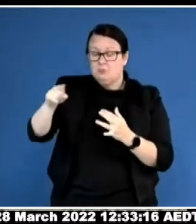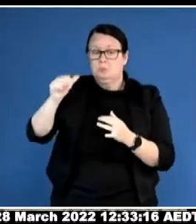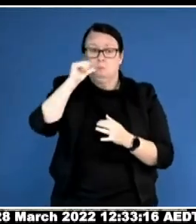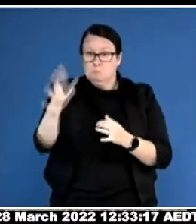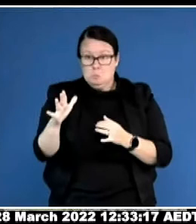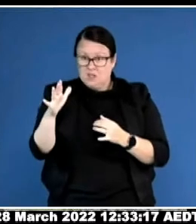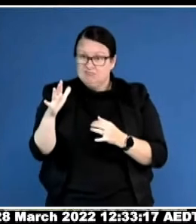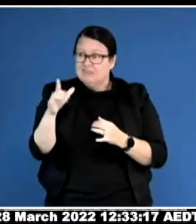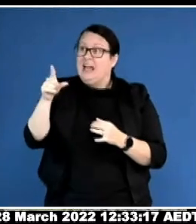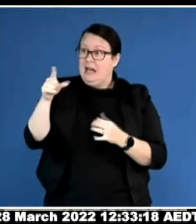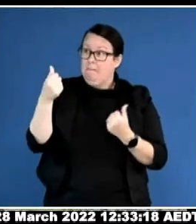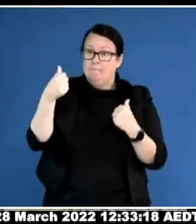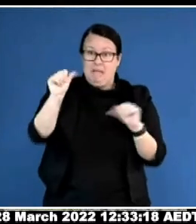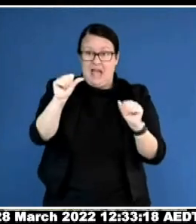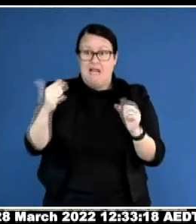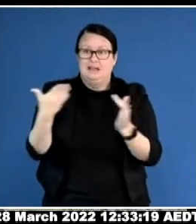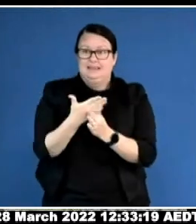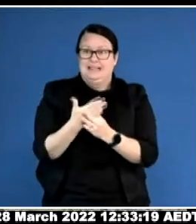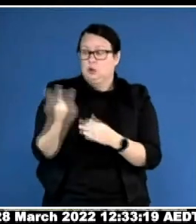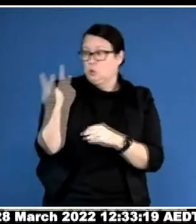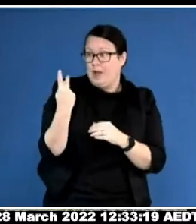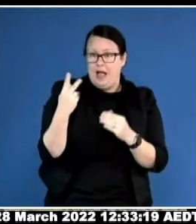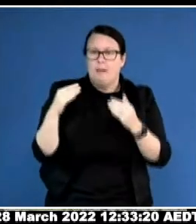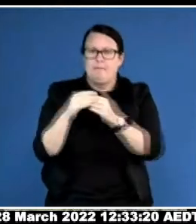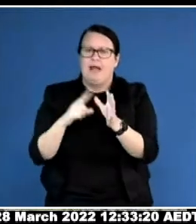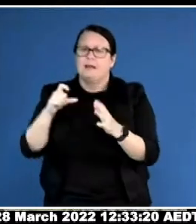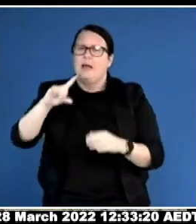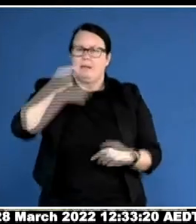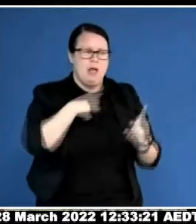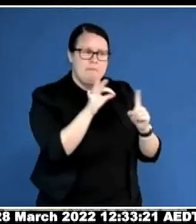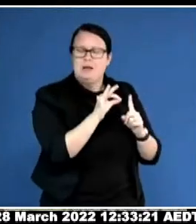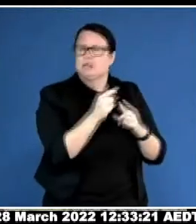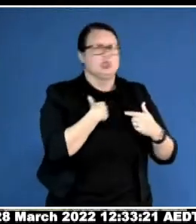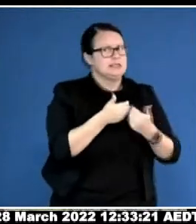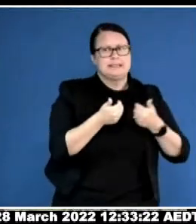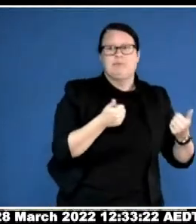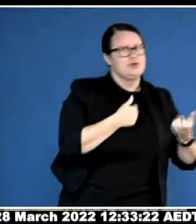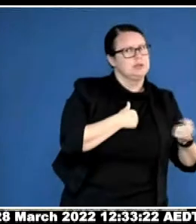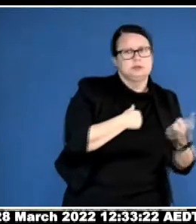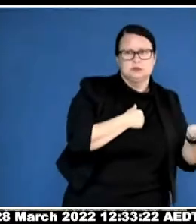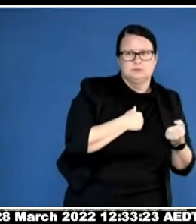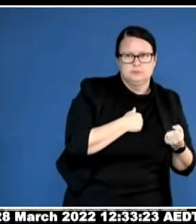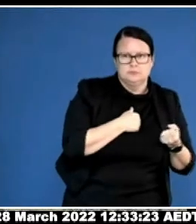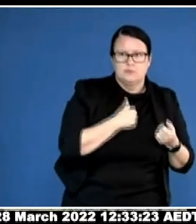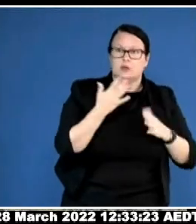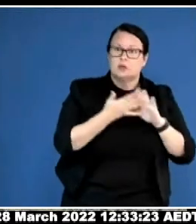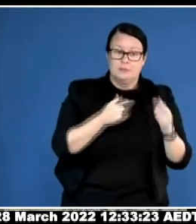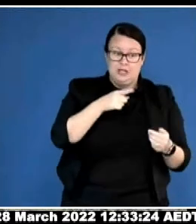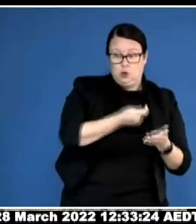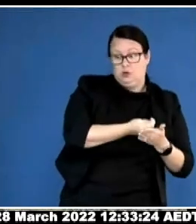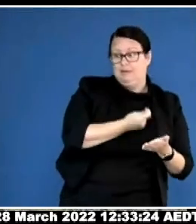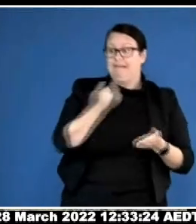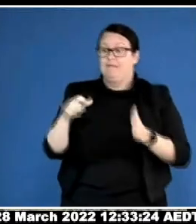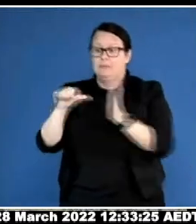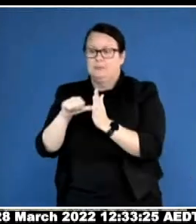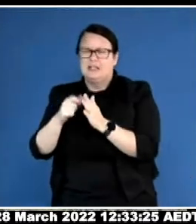had total control over all of our money. And that meant that you would have to give him money from your account to pay for petrol,